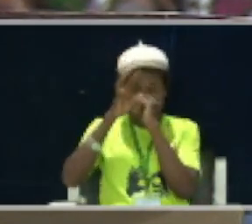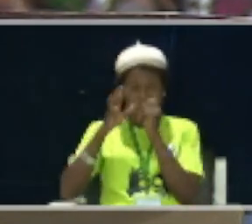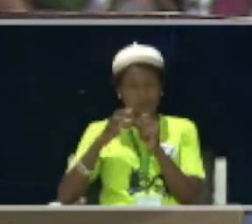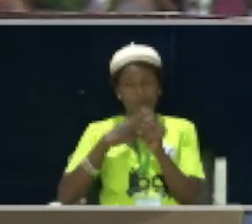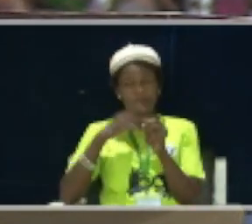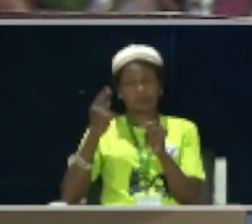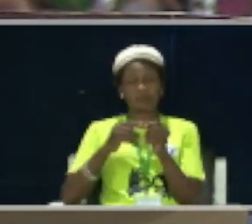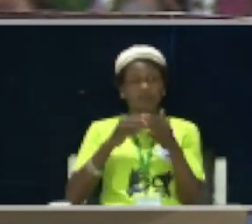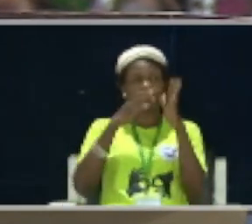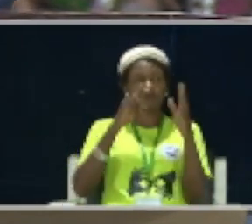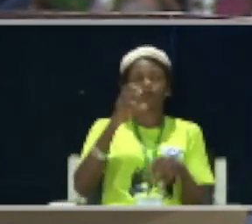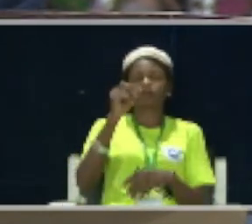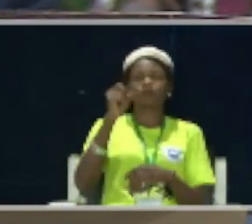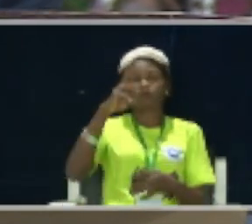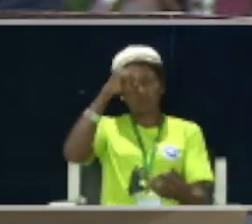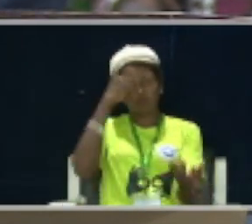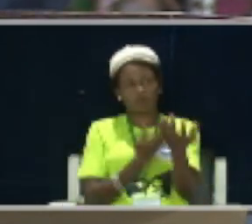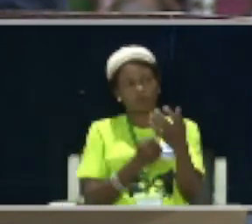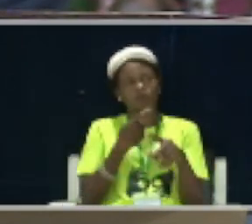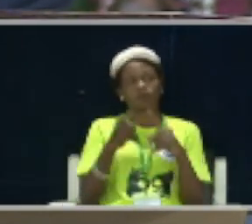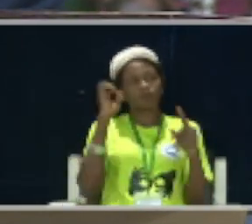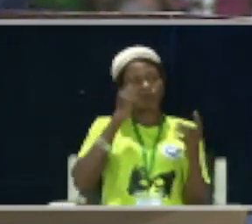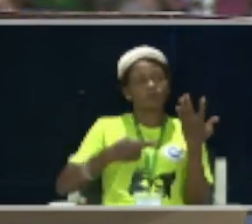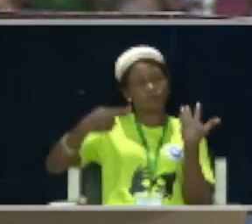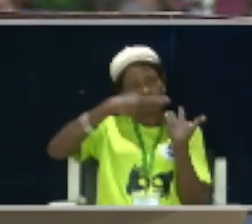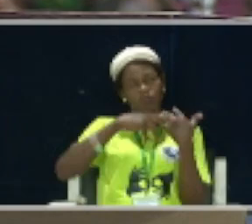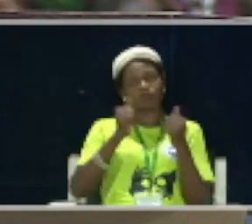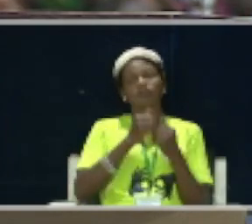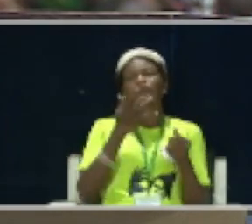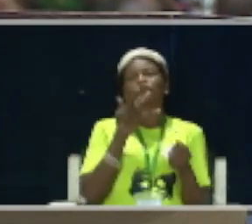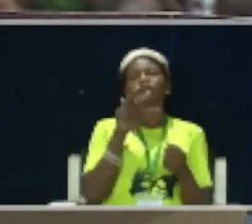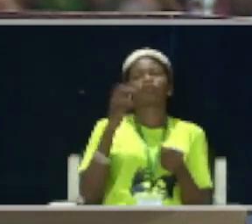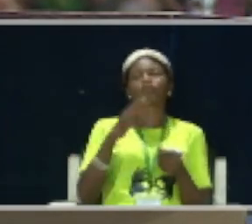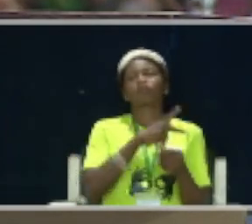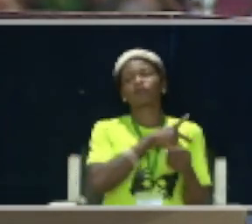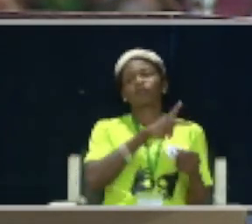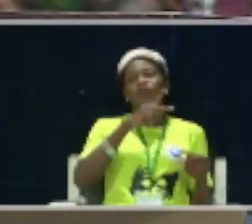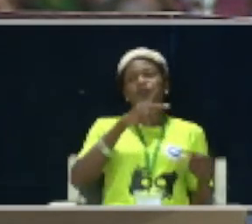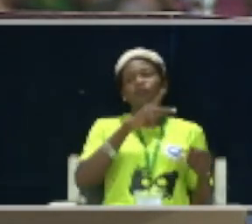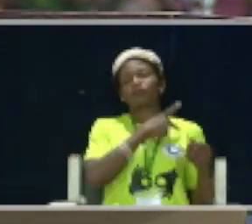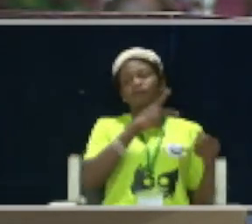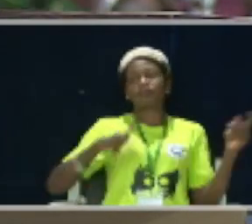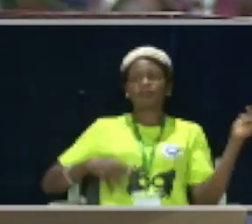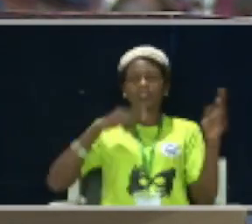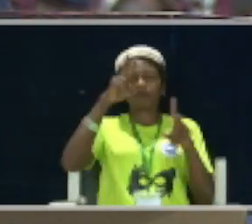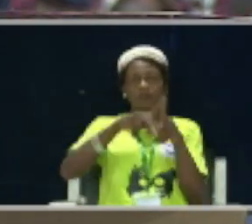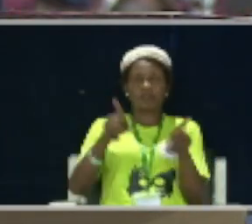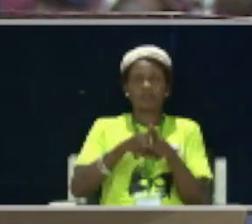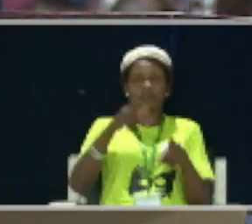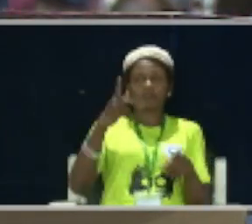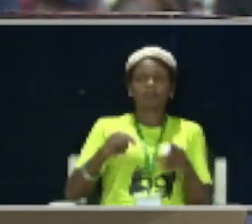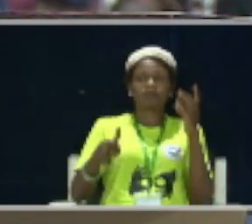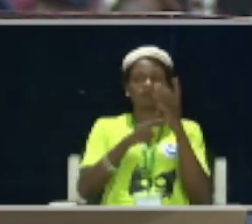and the leadership of the 12 sons, but he was restored with favor of Pharaoh and appointed as the prime minister of an